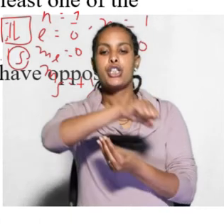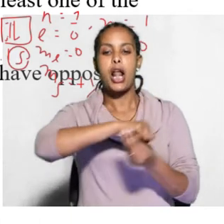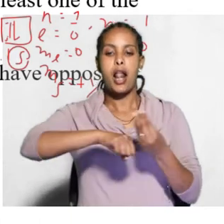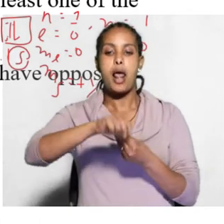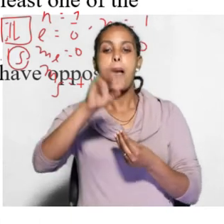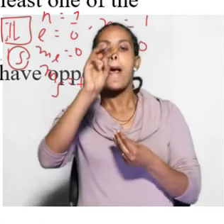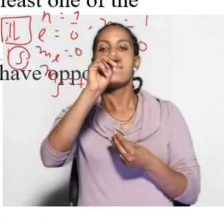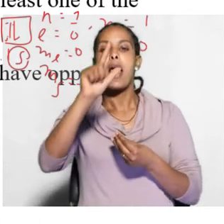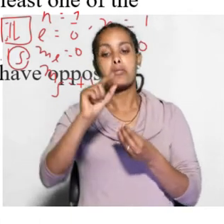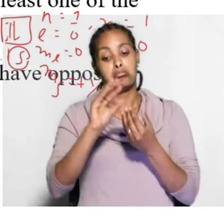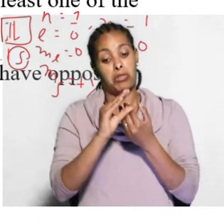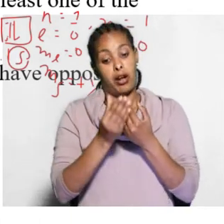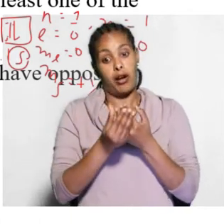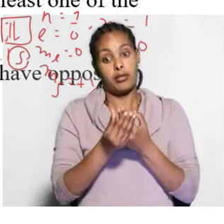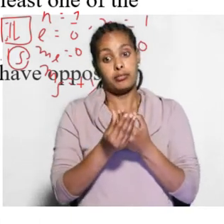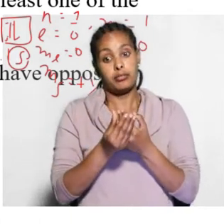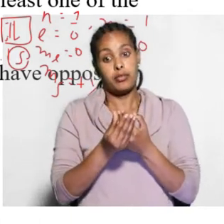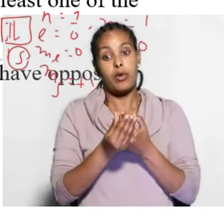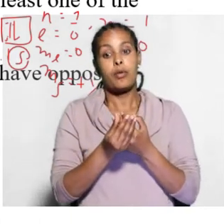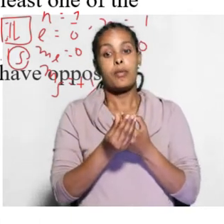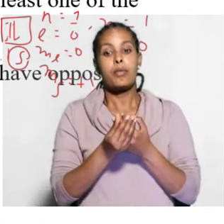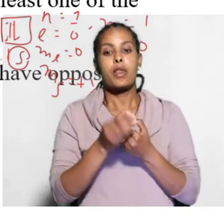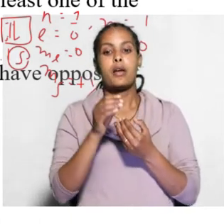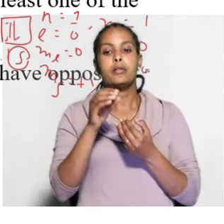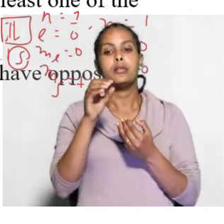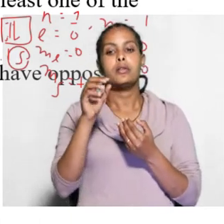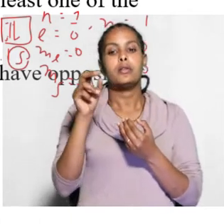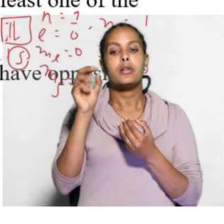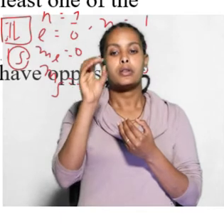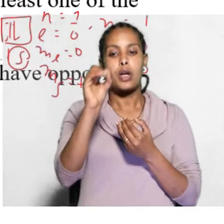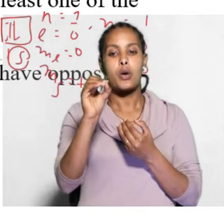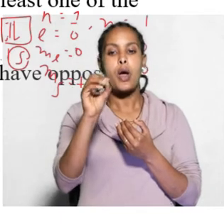ML depends on L is 0.